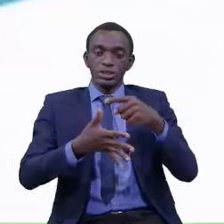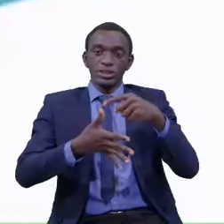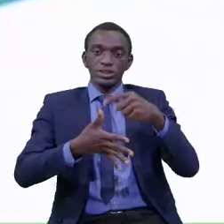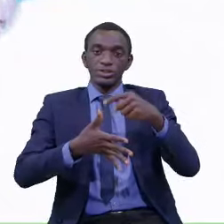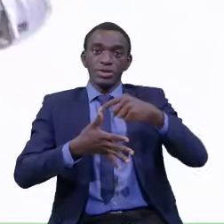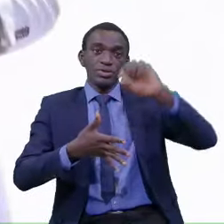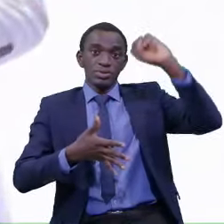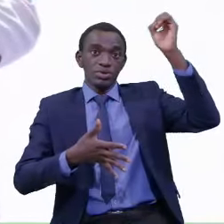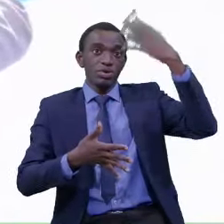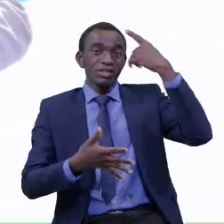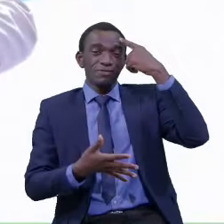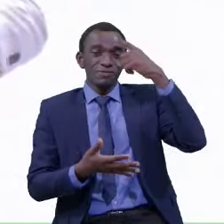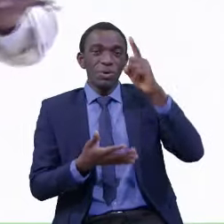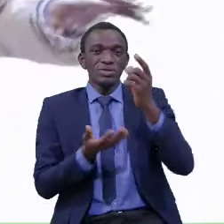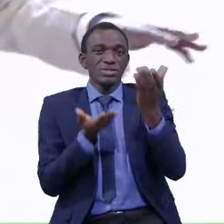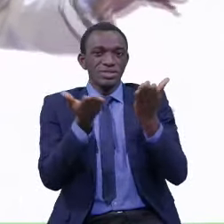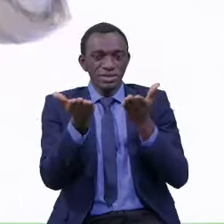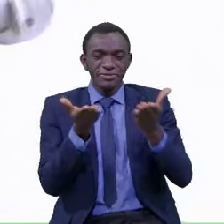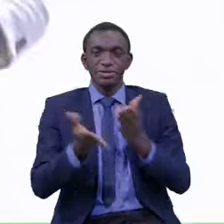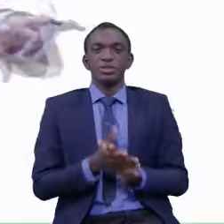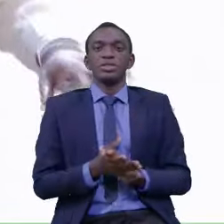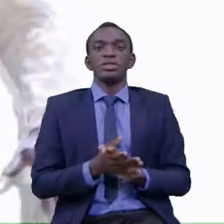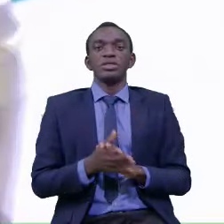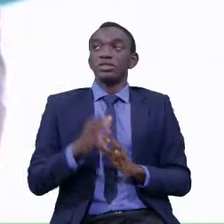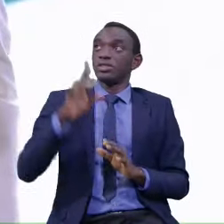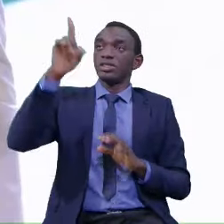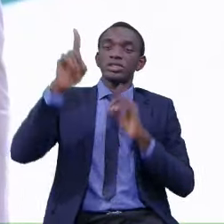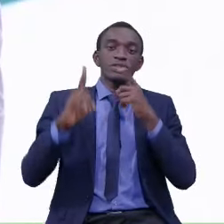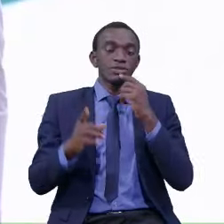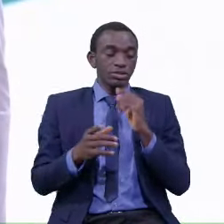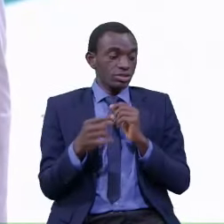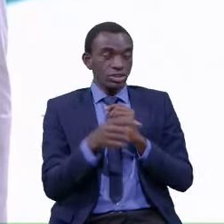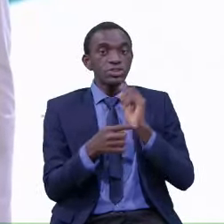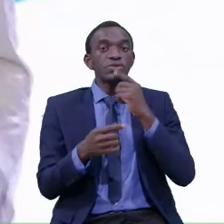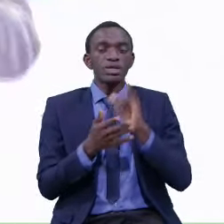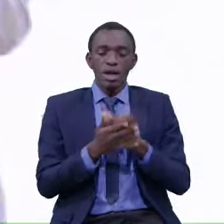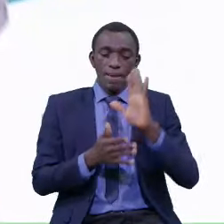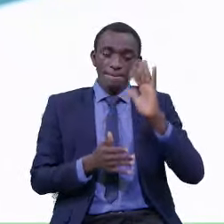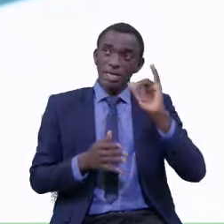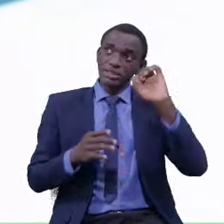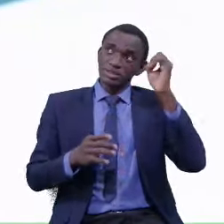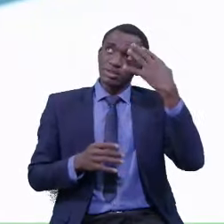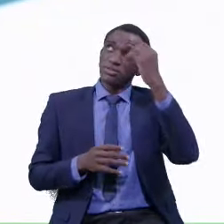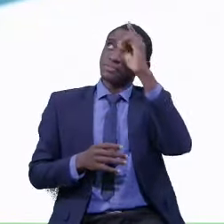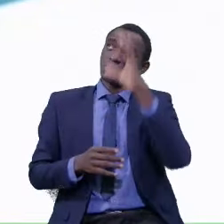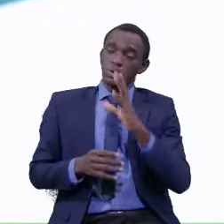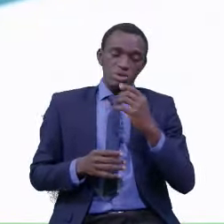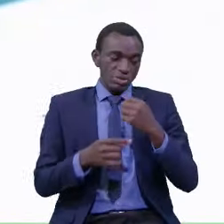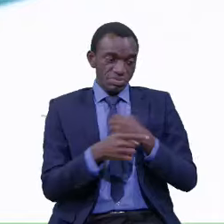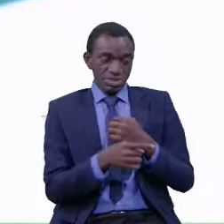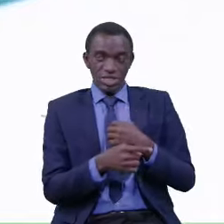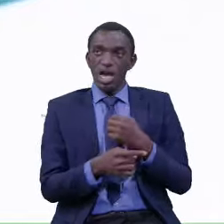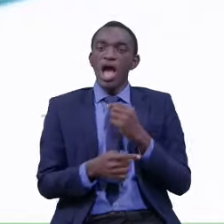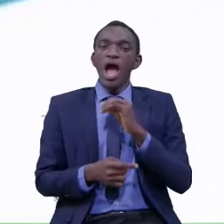service, it says, by the grace of God, I am what I am. And the grace that he has